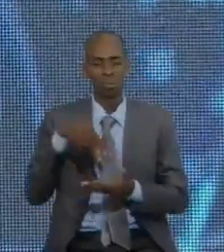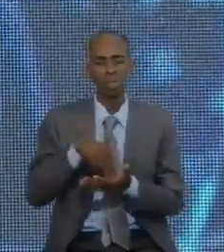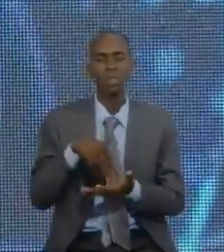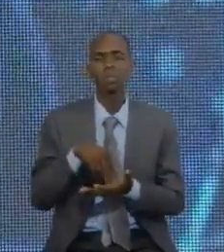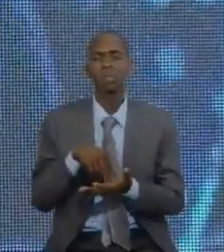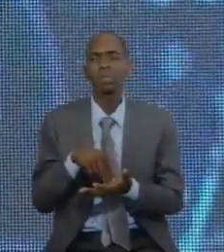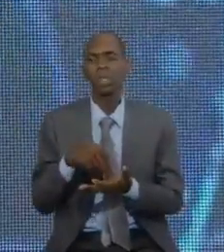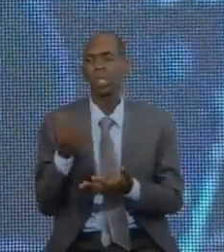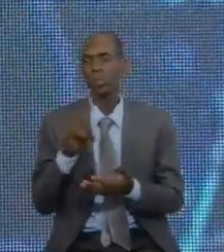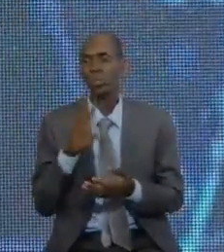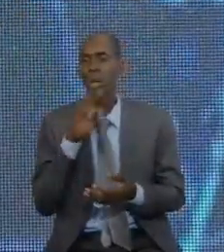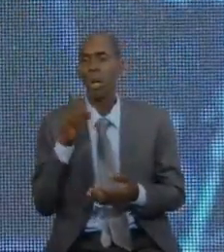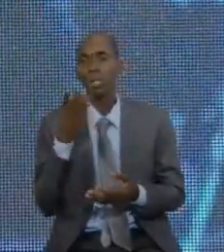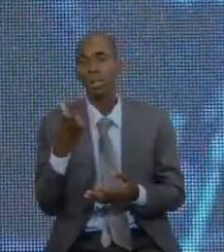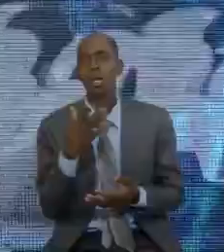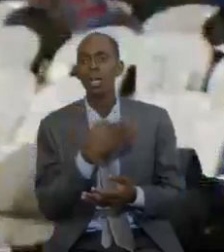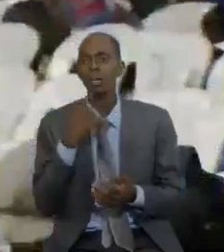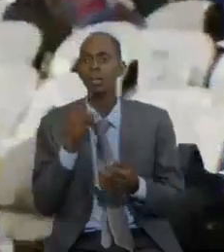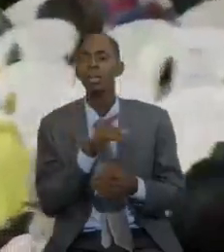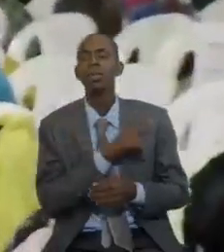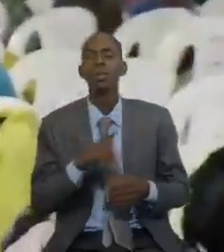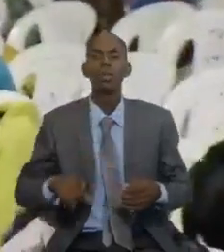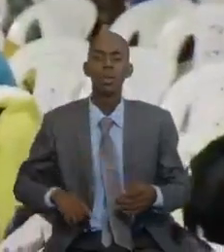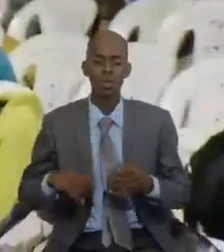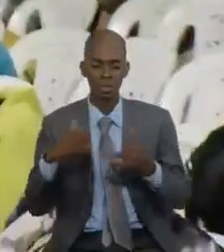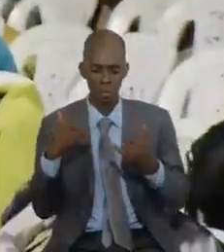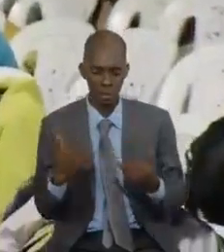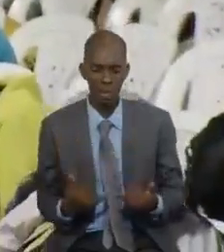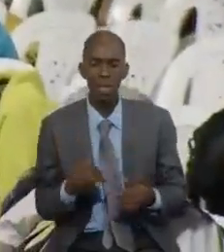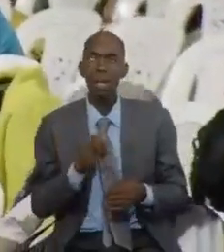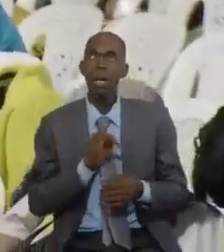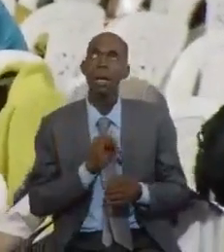are and say, Lord, now I come to you.